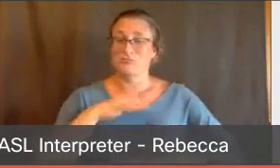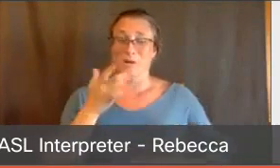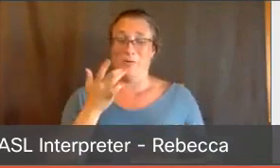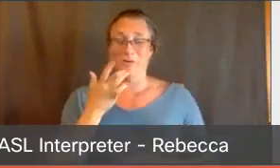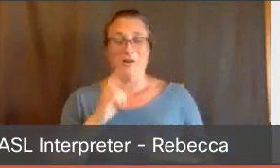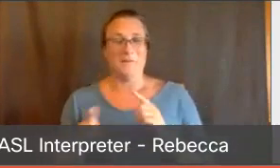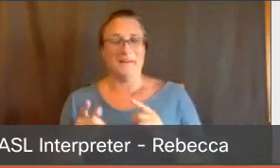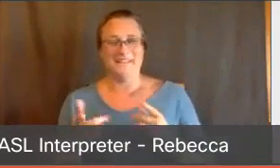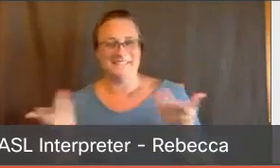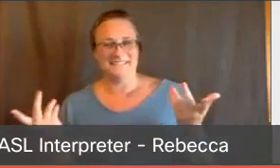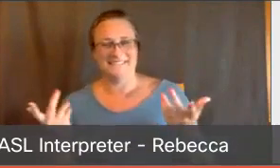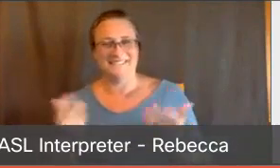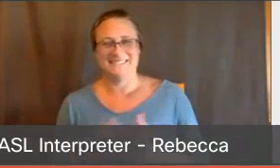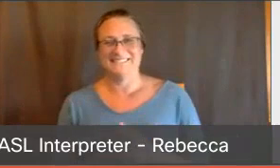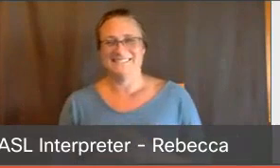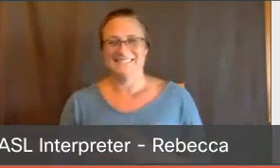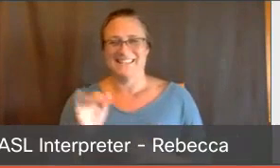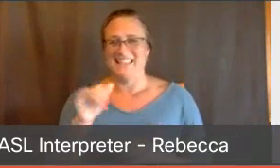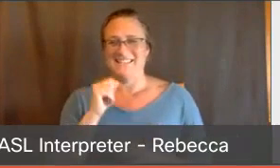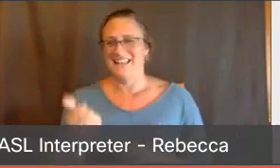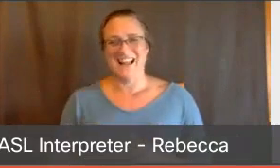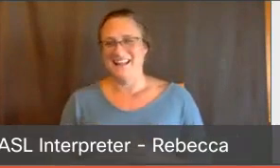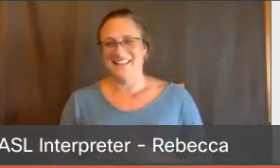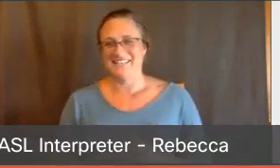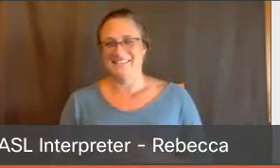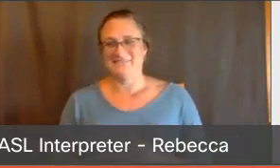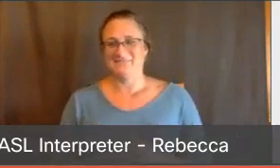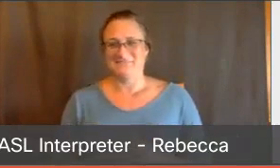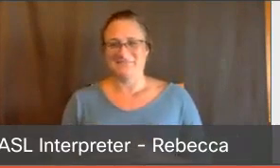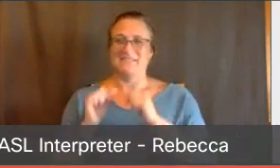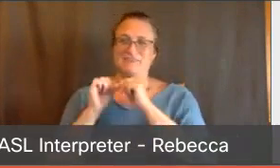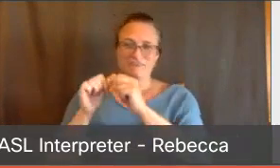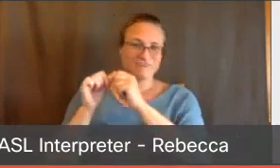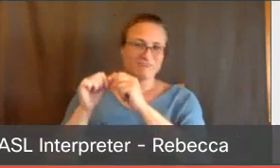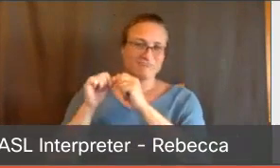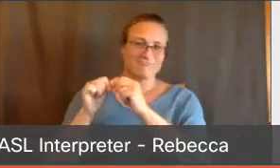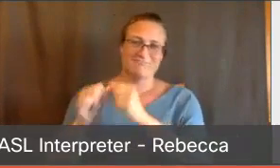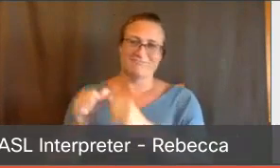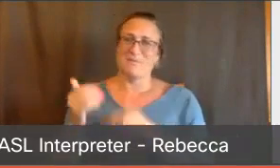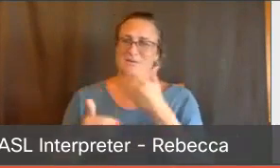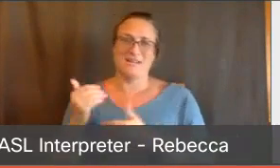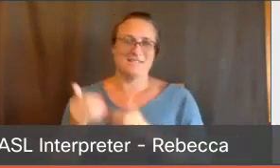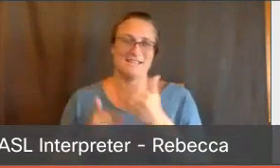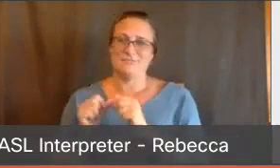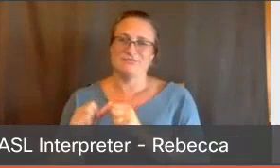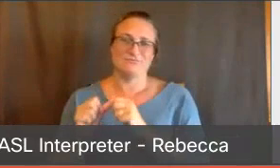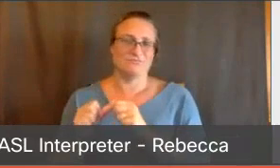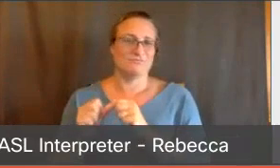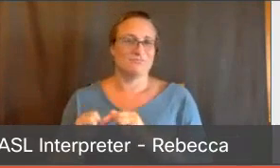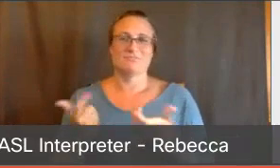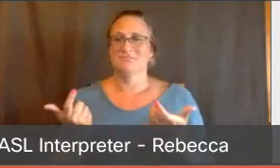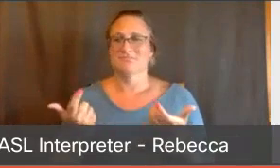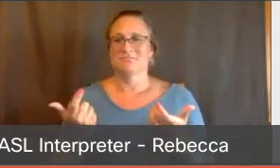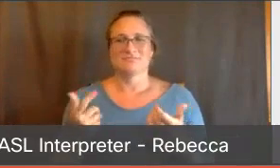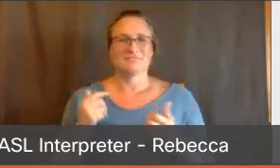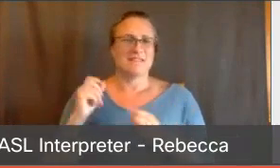check, check, done. But it really is, it's a lifelong process. It's a lifelong process of asking